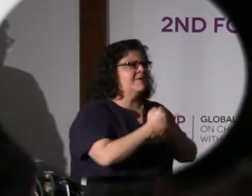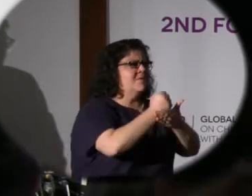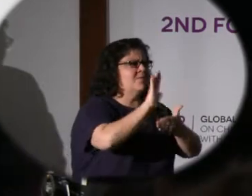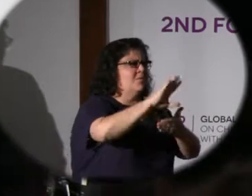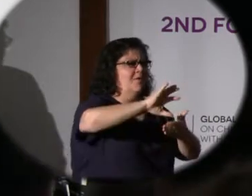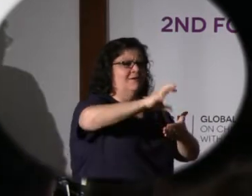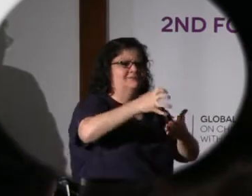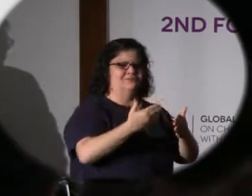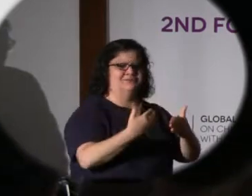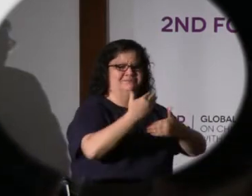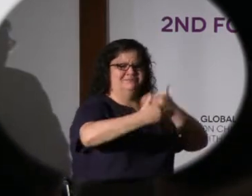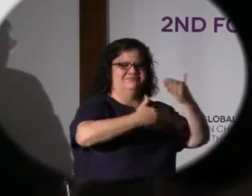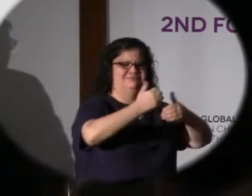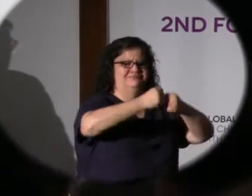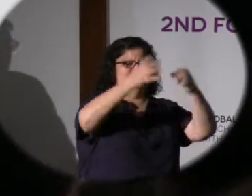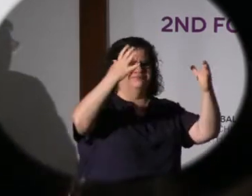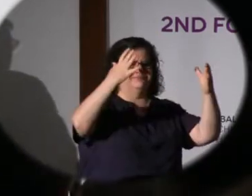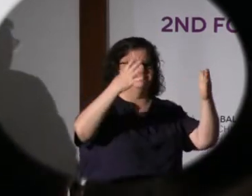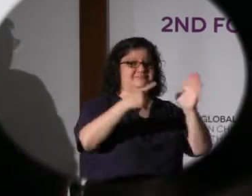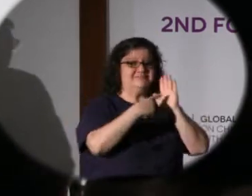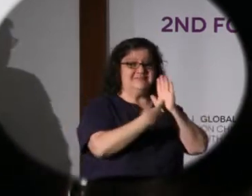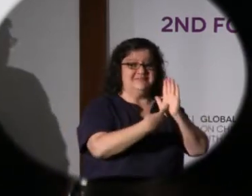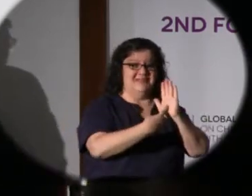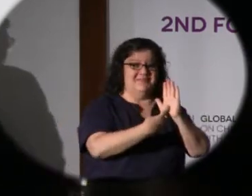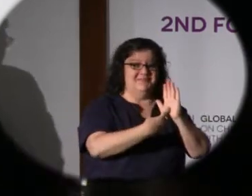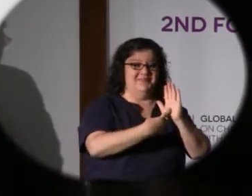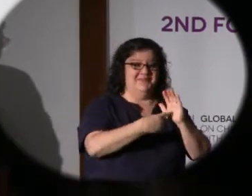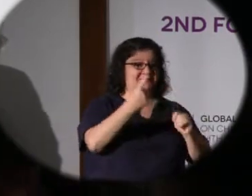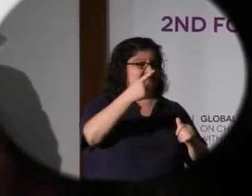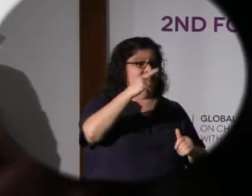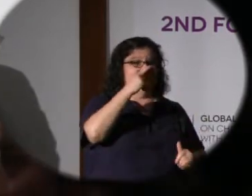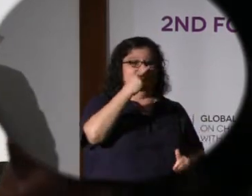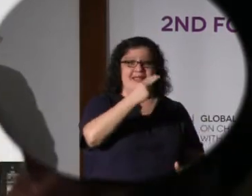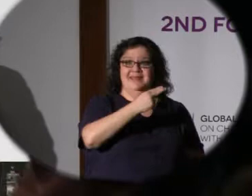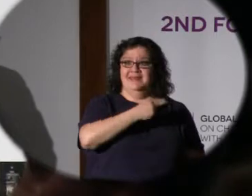she's known. Where is Crystal?